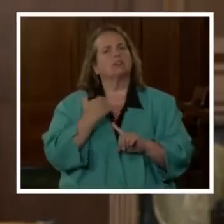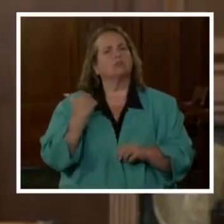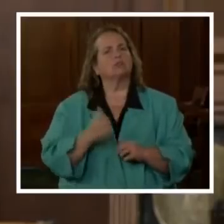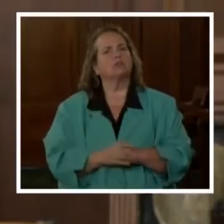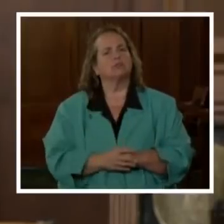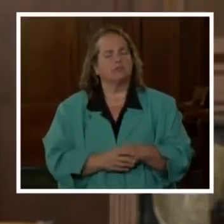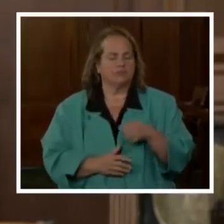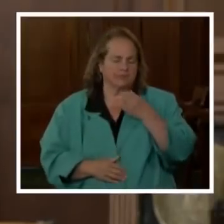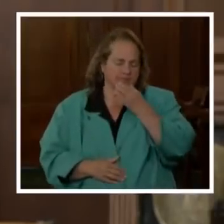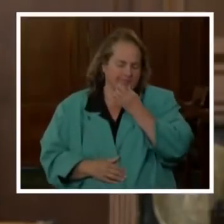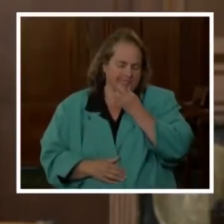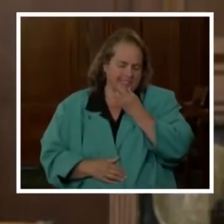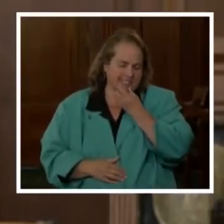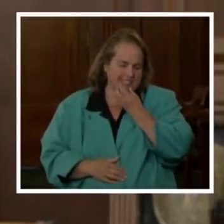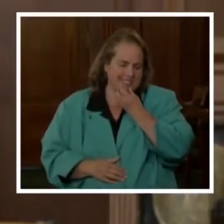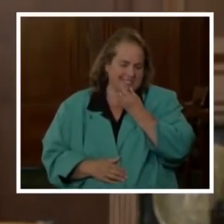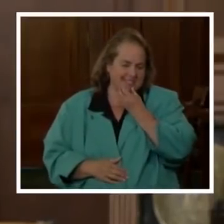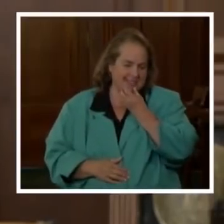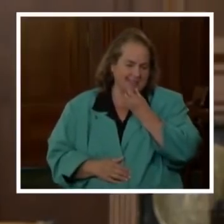Question is,